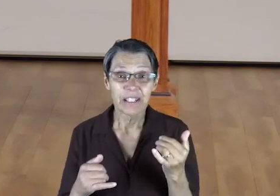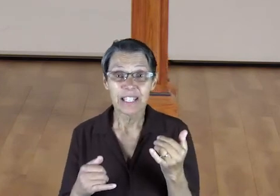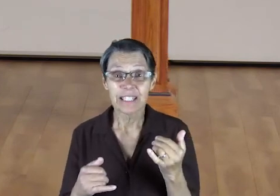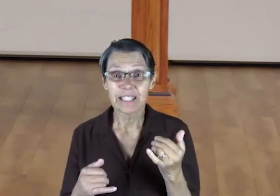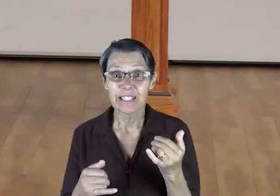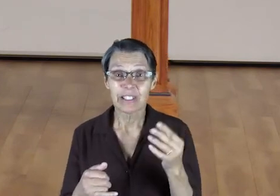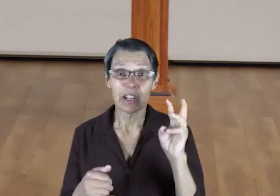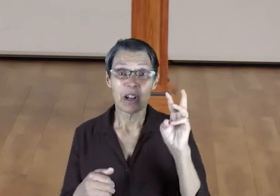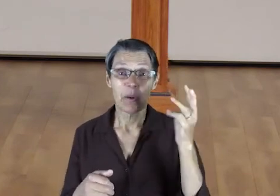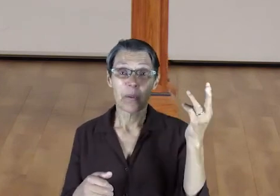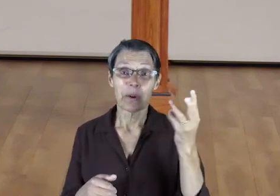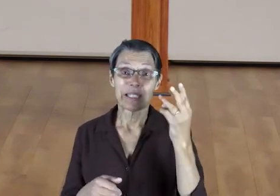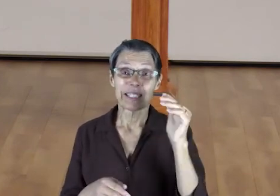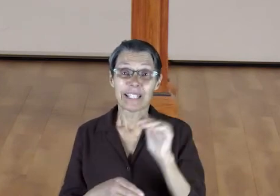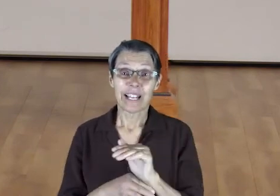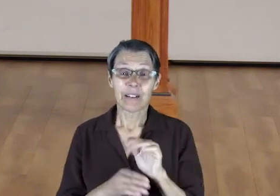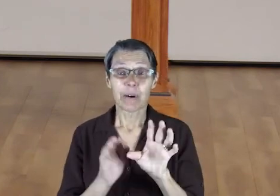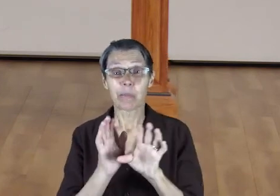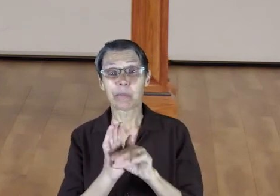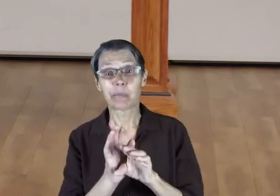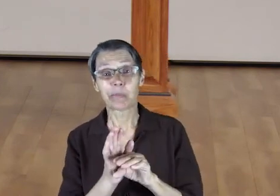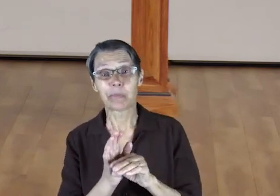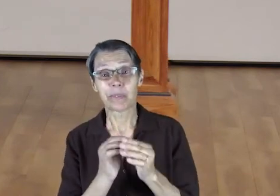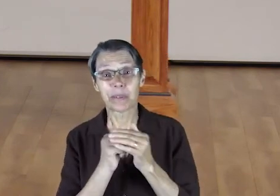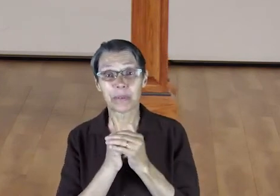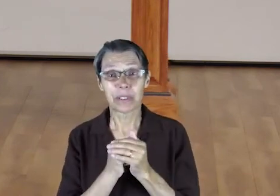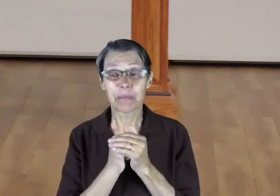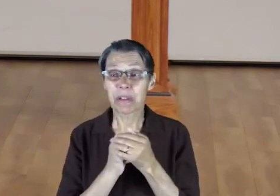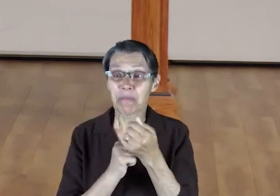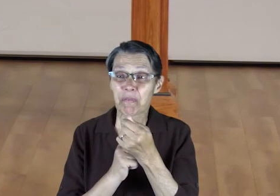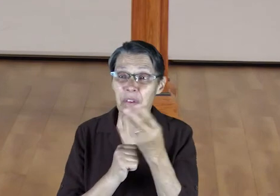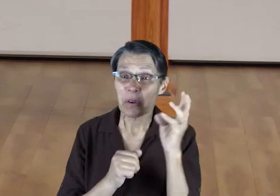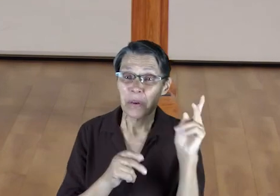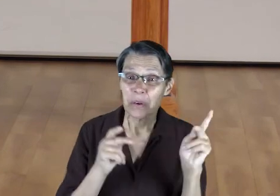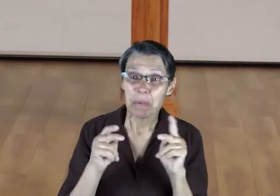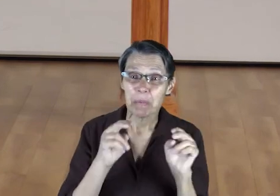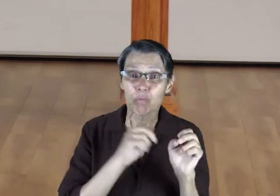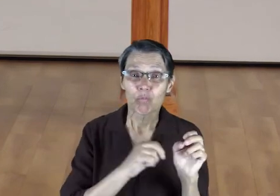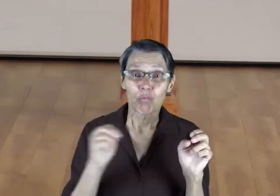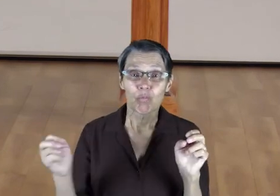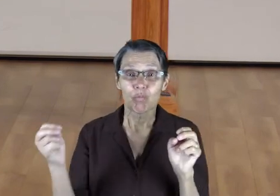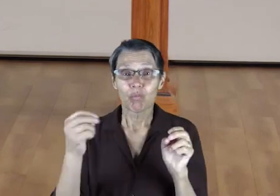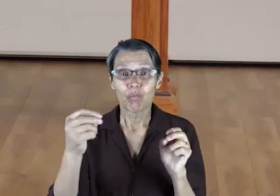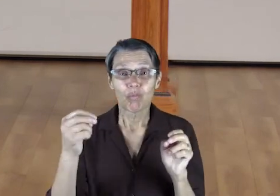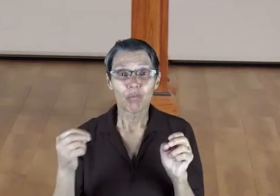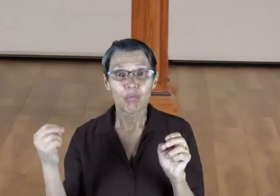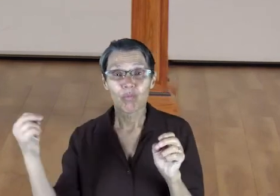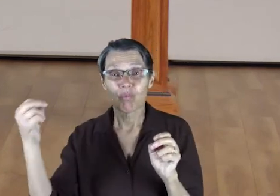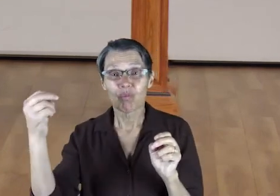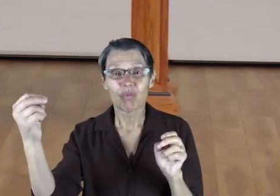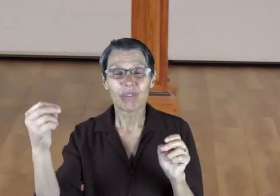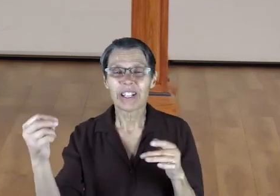it's a random Wednesday night and we're recording worship and there's a handful of people in here